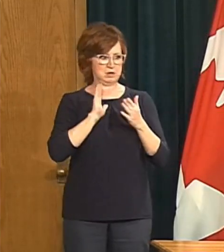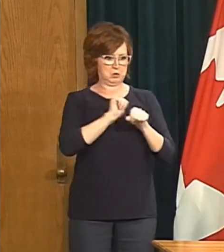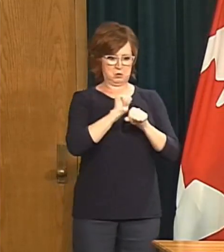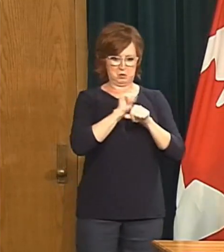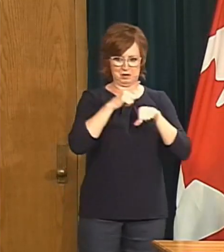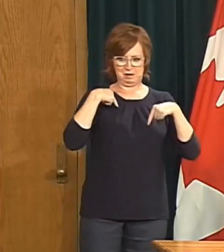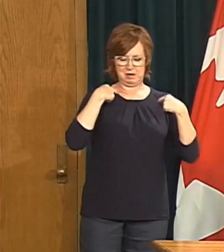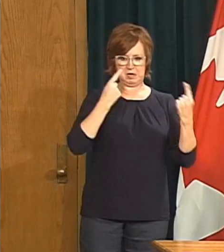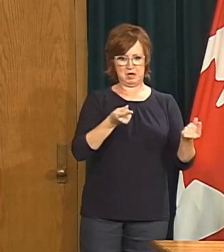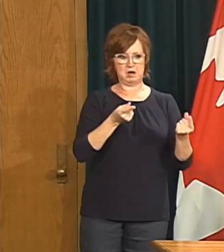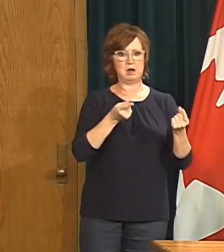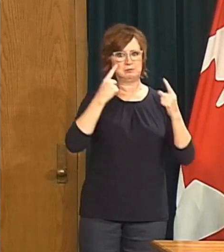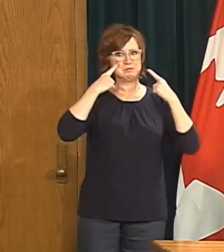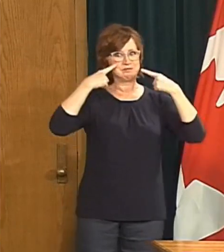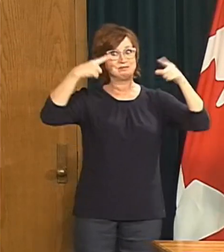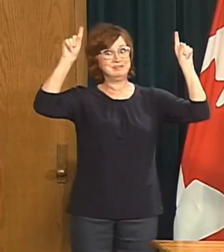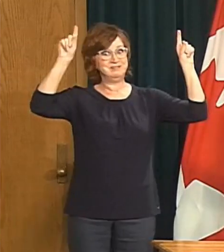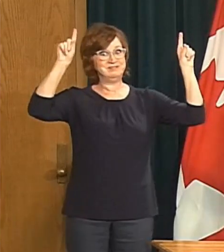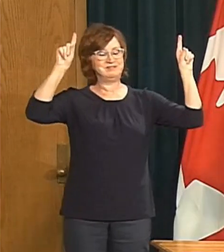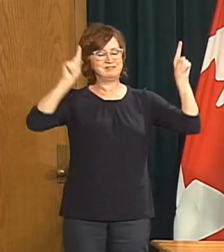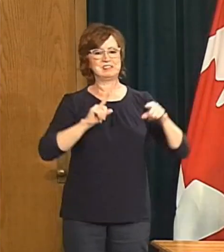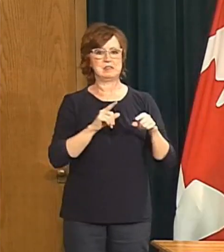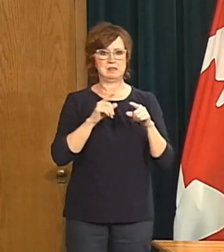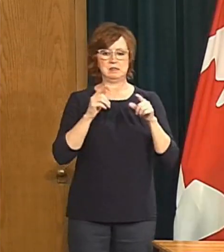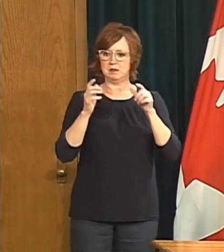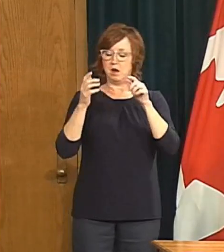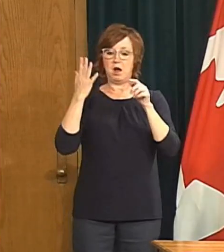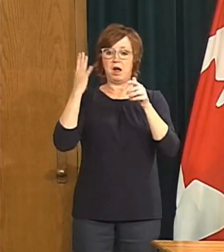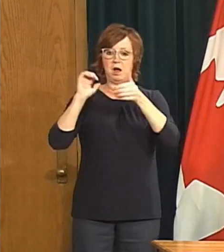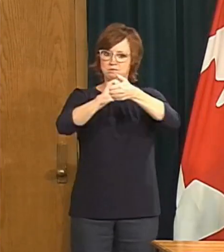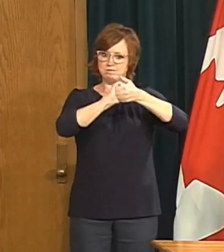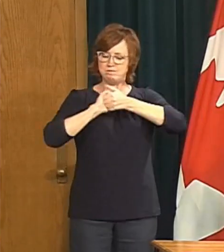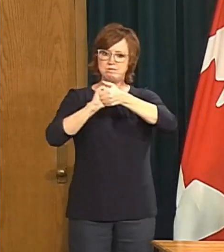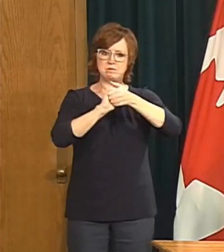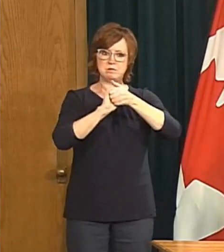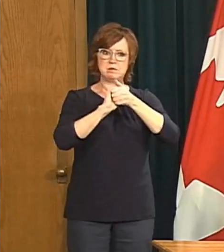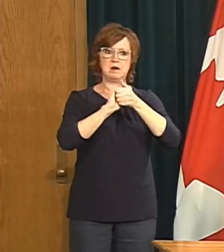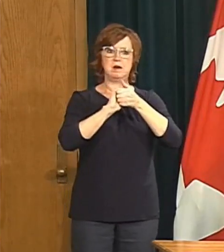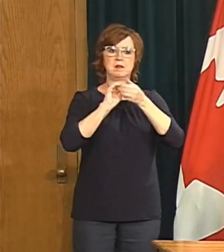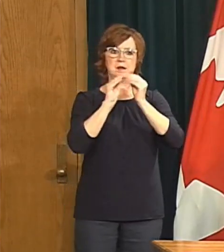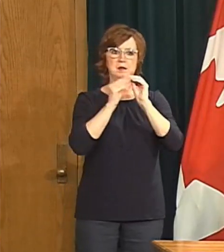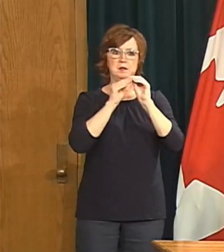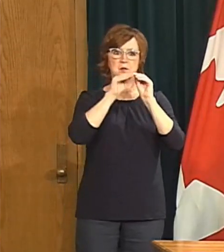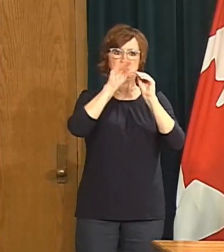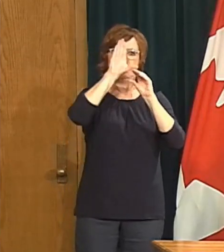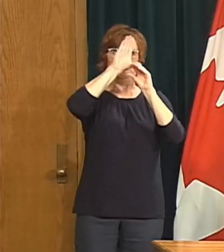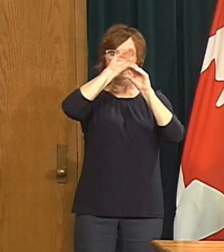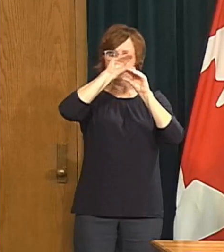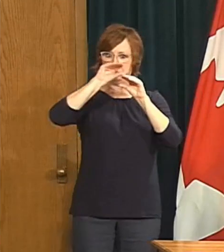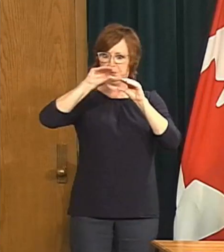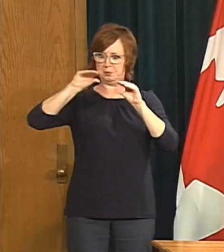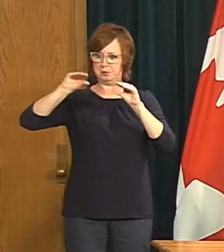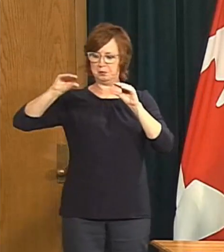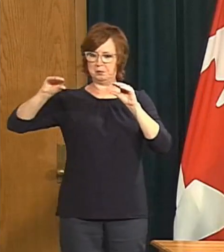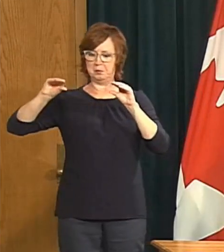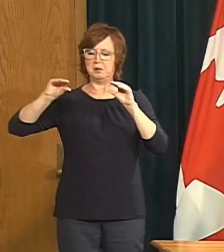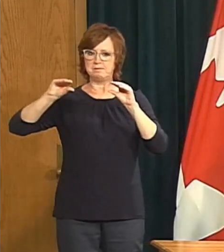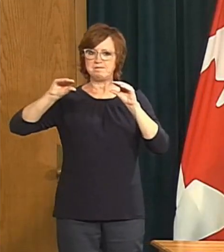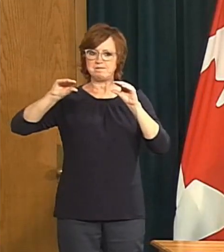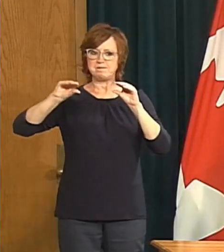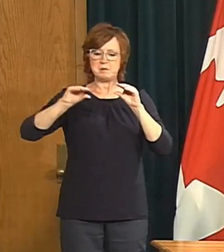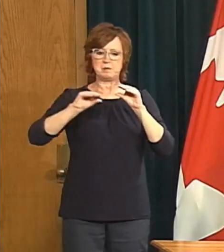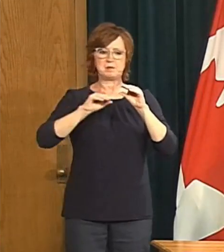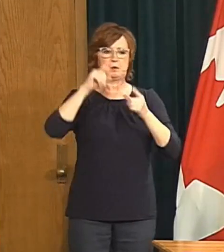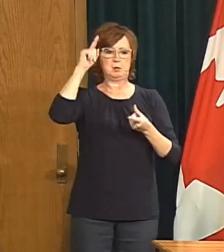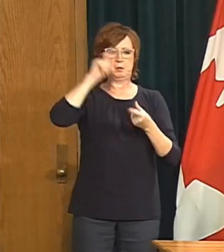working. Together, we are flattening the curve and we are reducing the spread of COVID-19. Today, there are 2